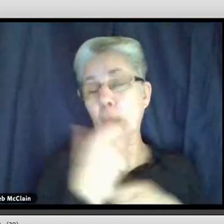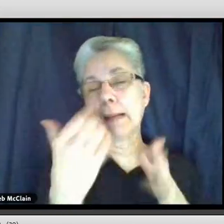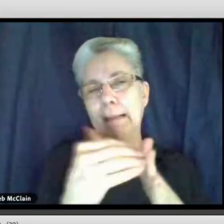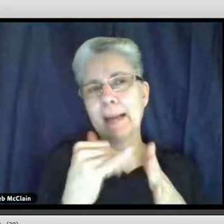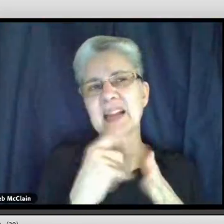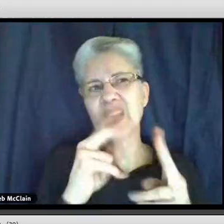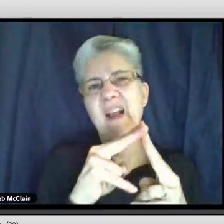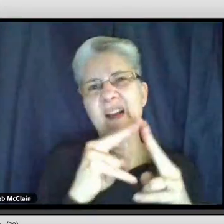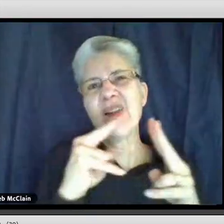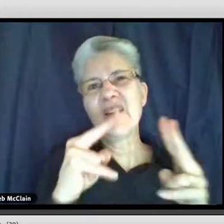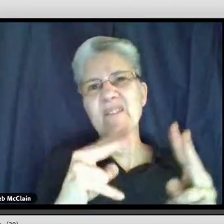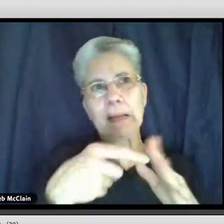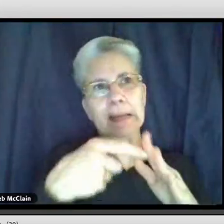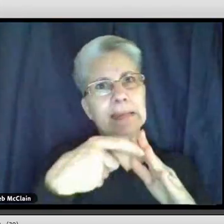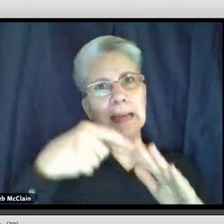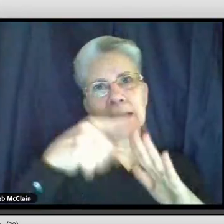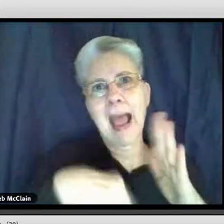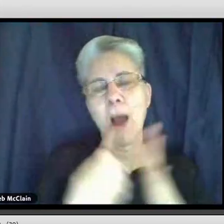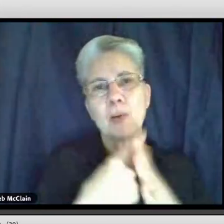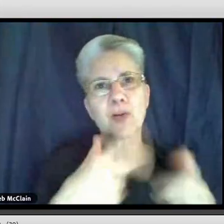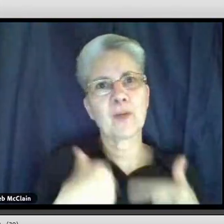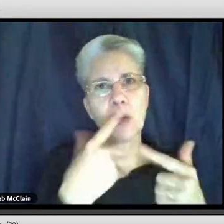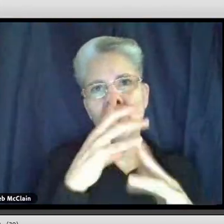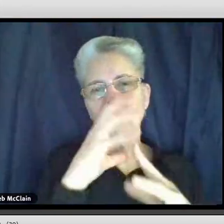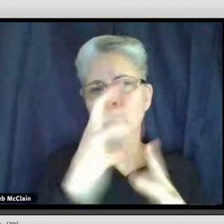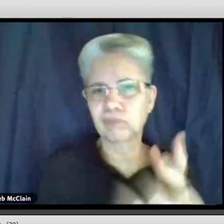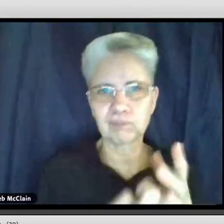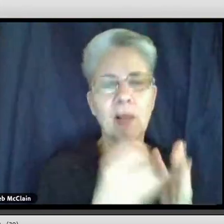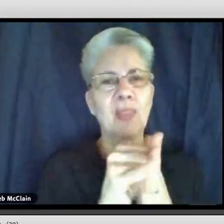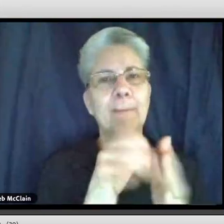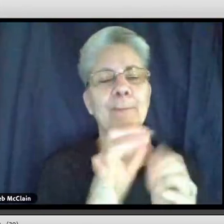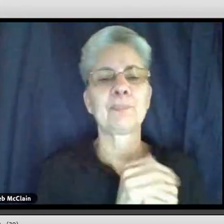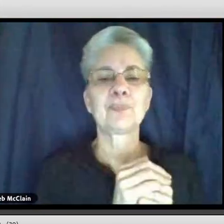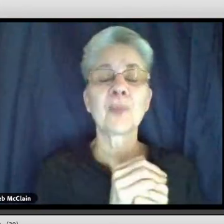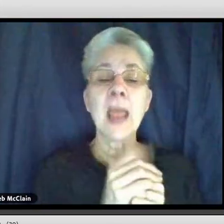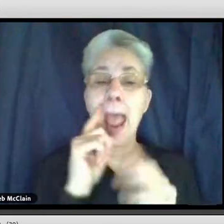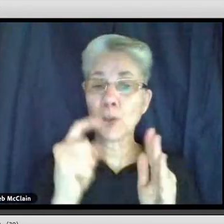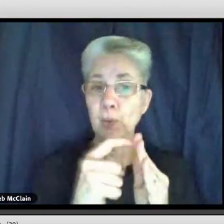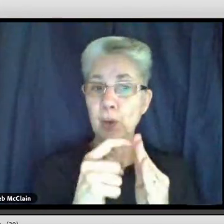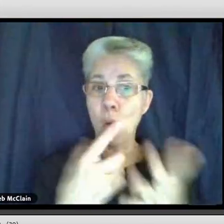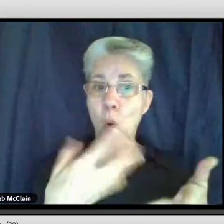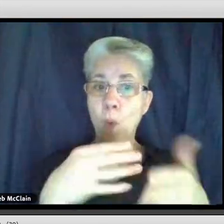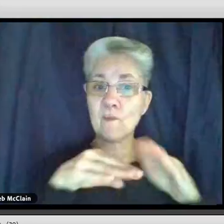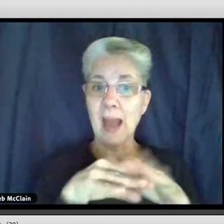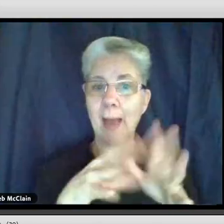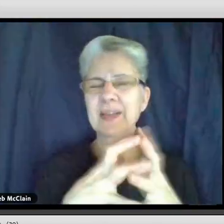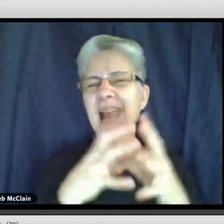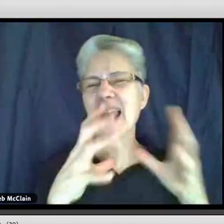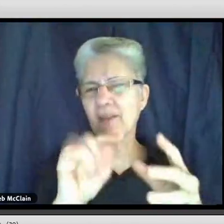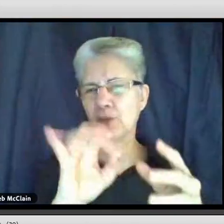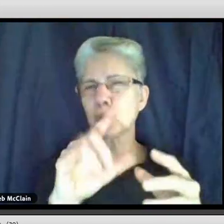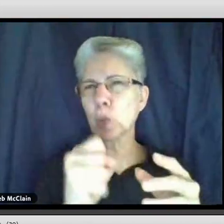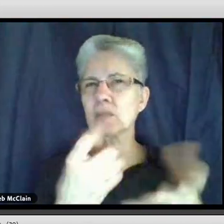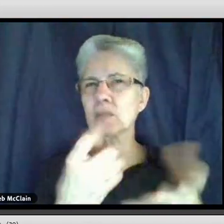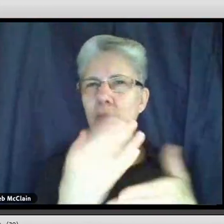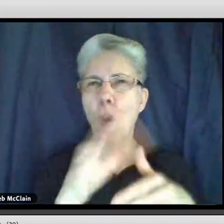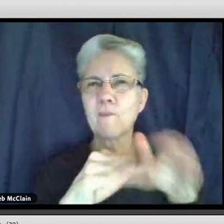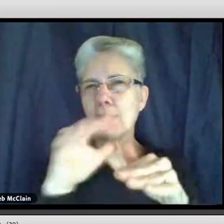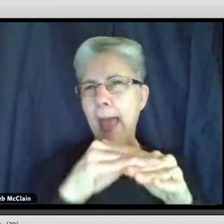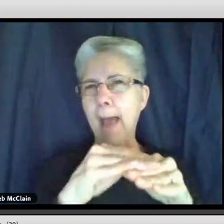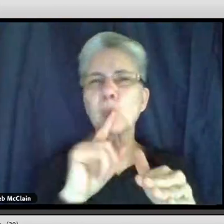said, very takes hours of your life away. So you'll note overlap with a lot of these tools. It's